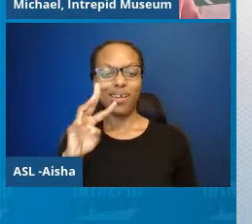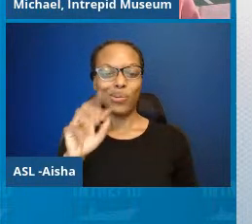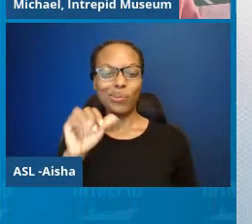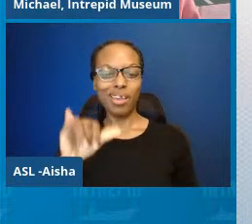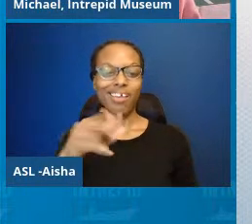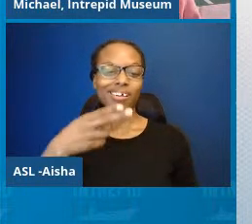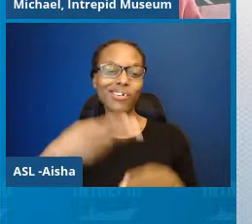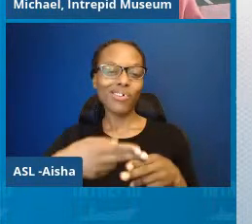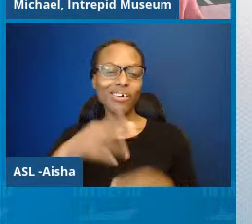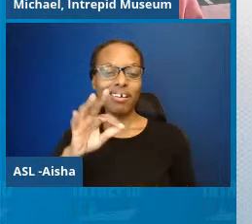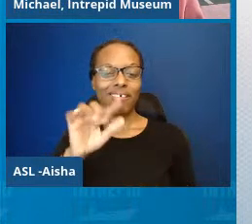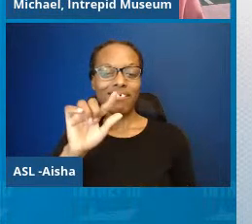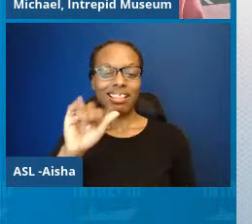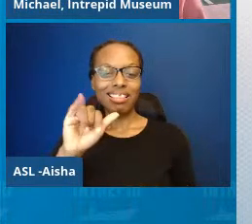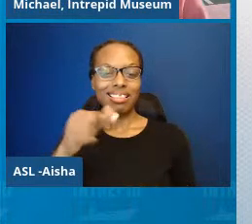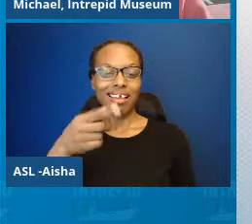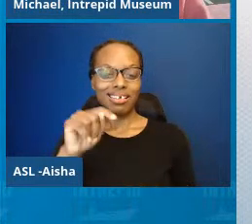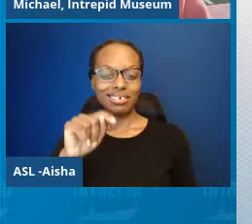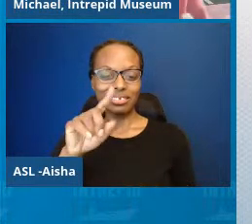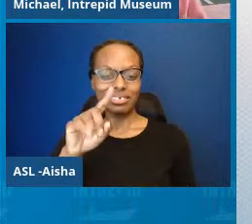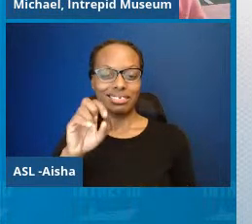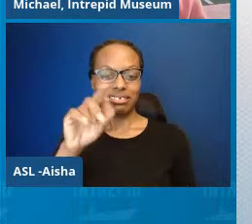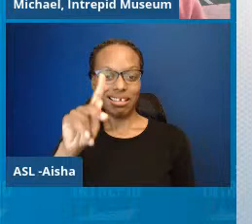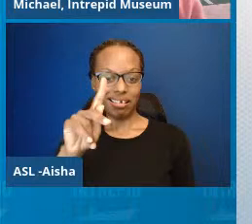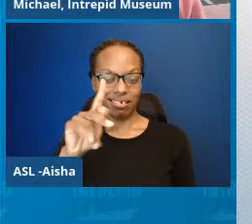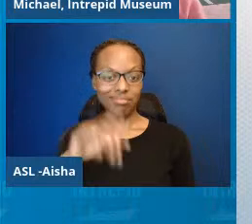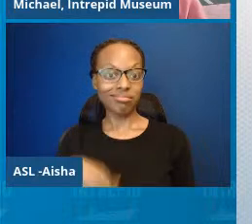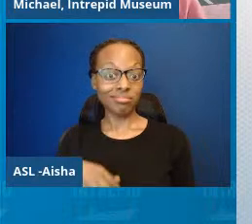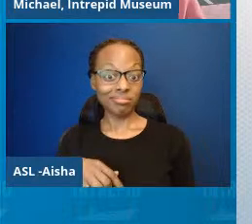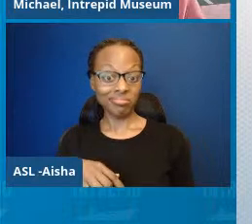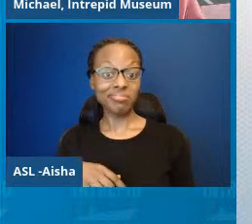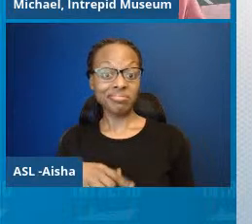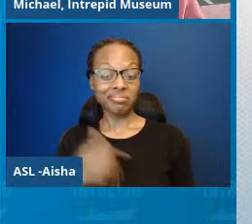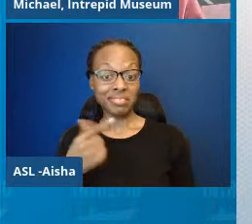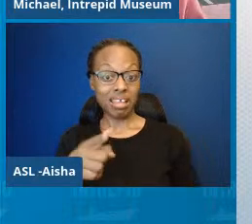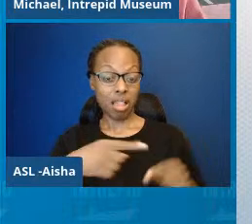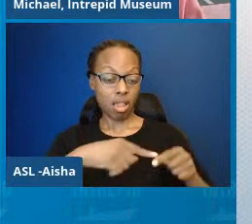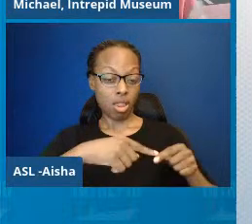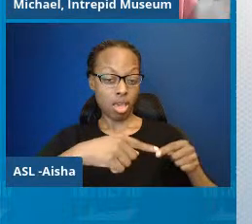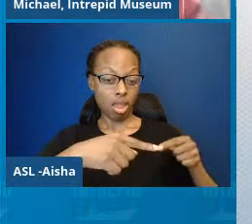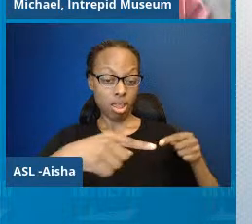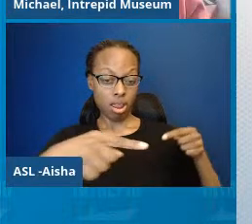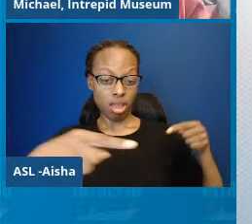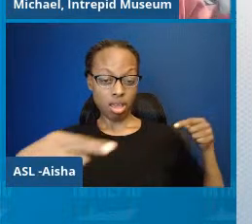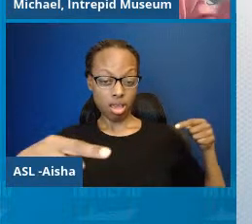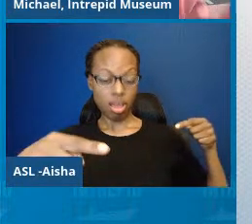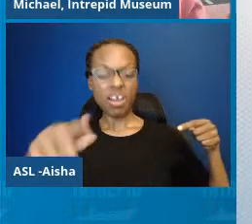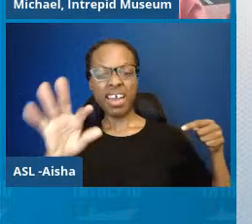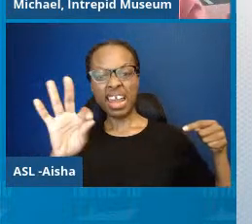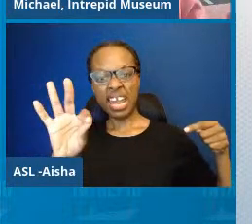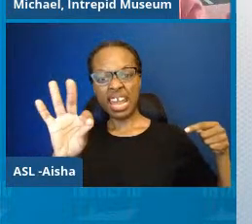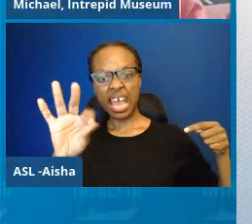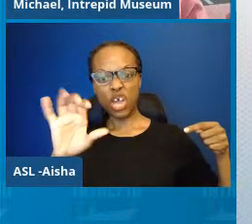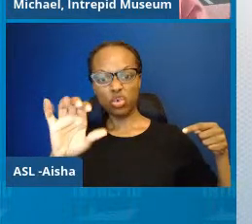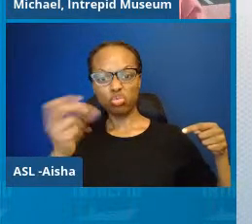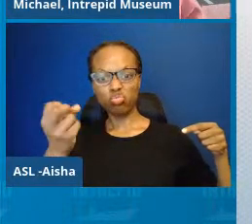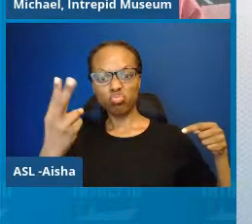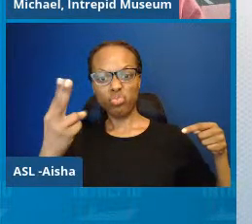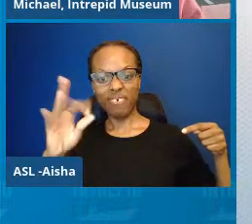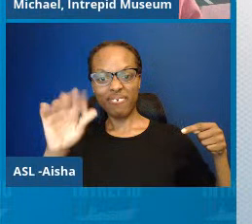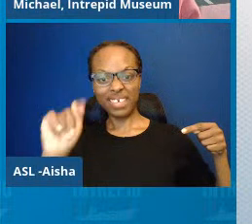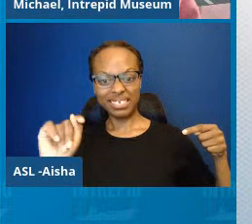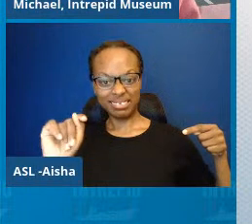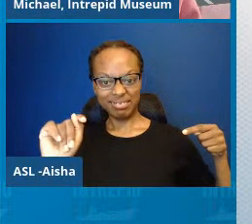fascinating thing about it is about 912 feet long. And if you were to take Intrepid